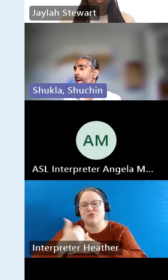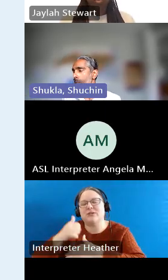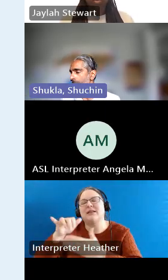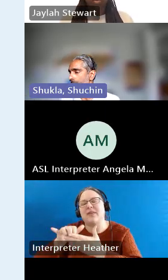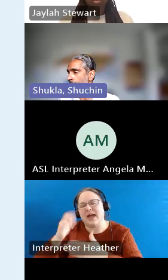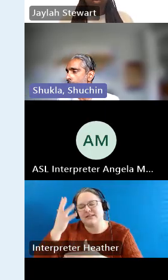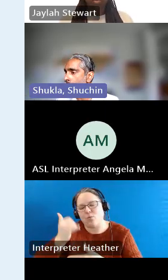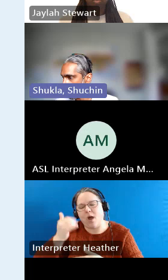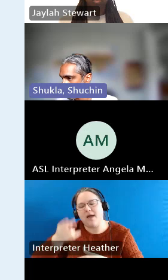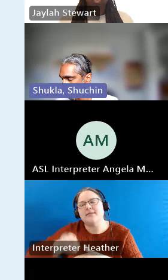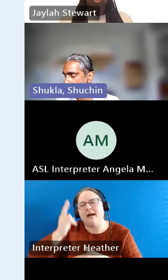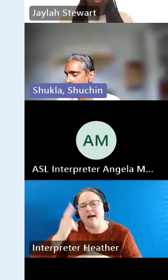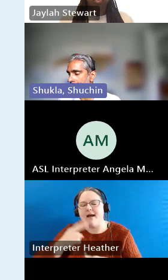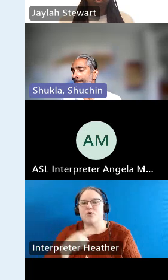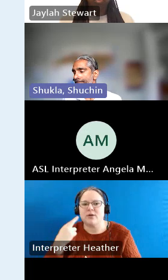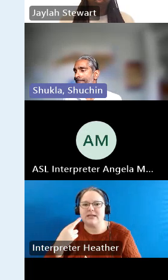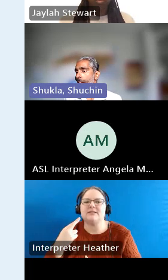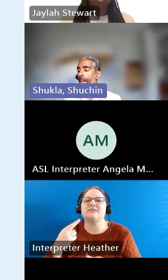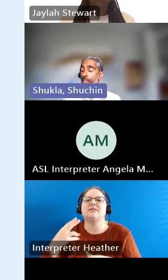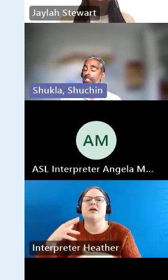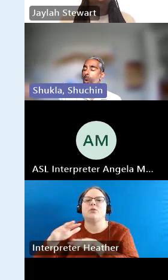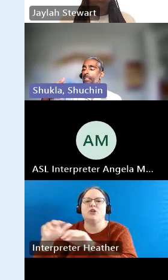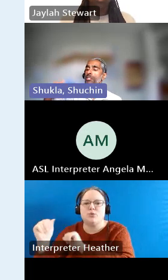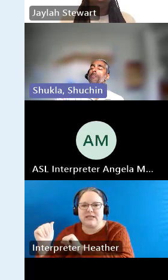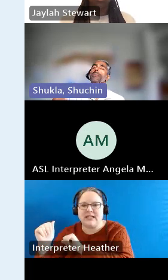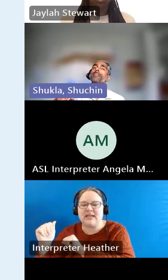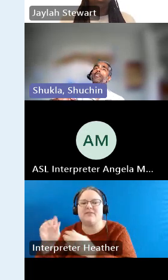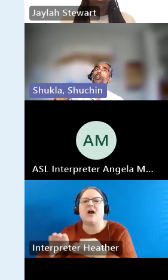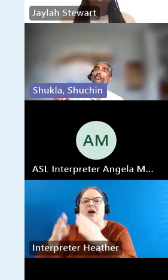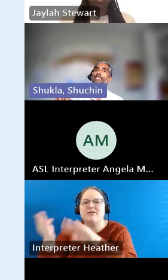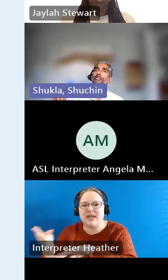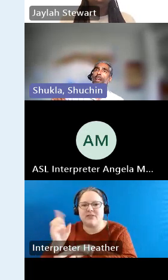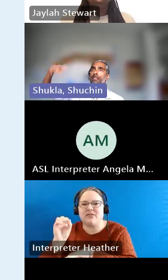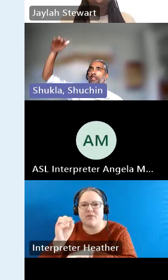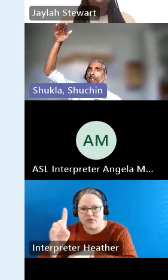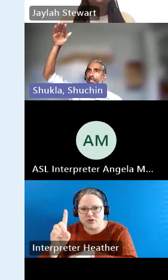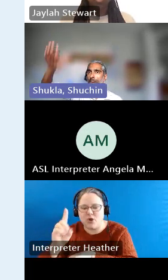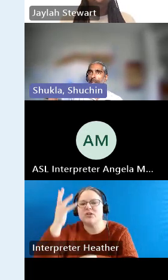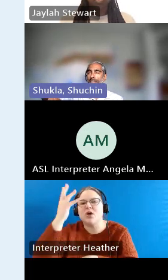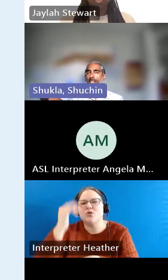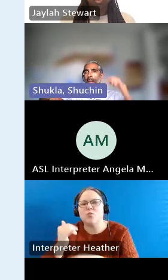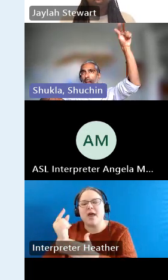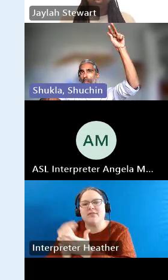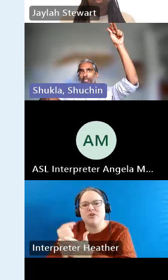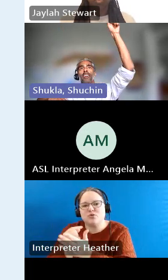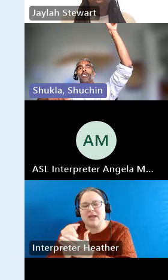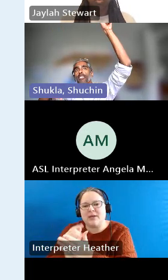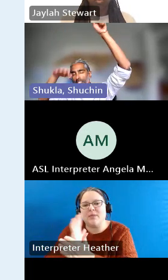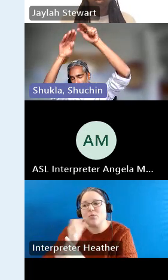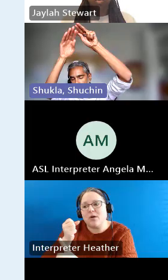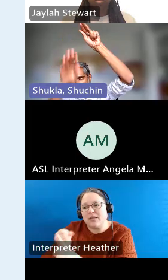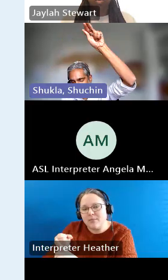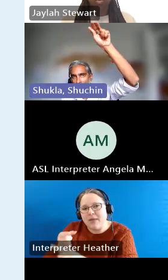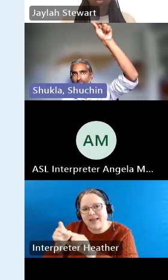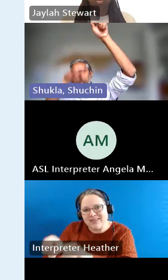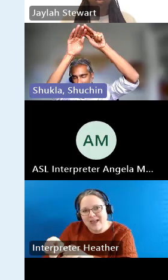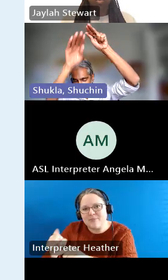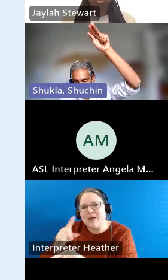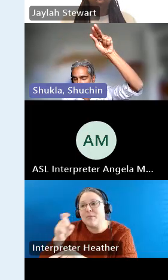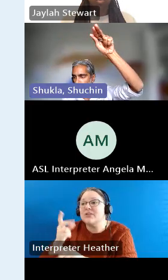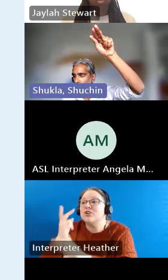risk and high mortality post-release. And thus why the treatment is so effective, because decreasing somebody at high risk, you see a